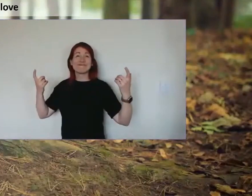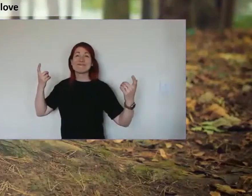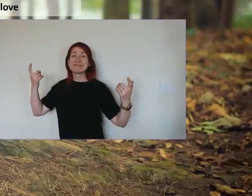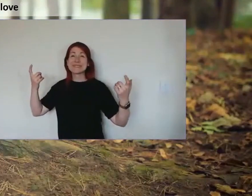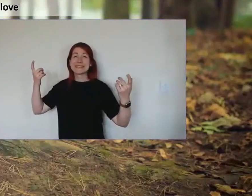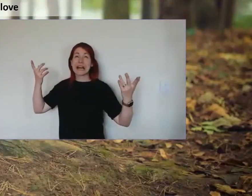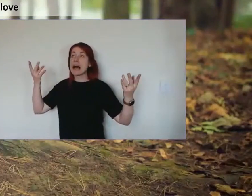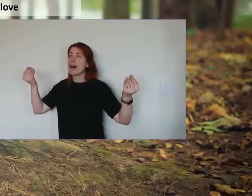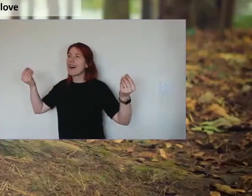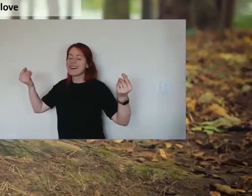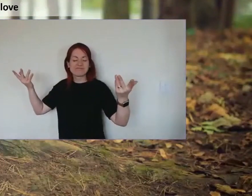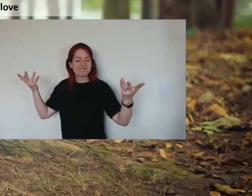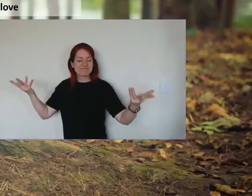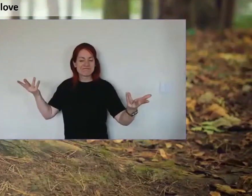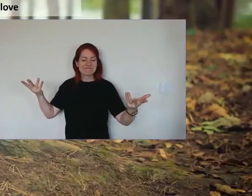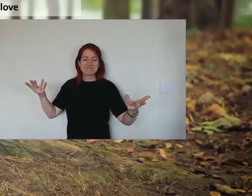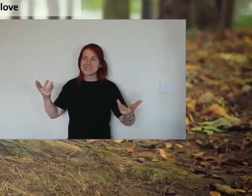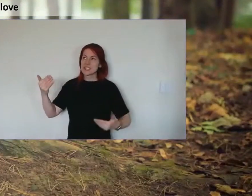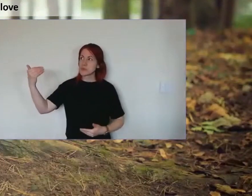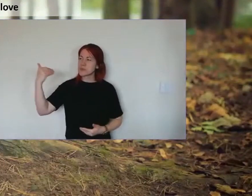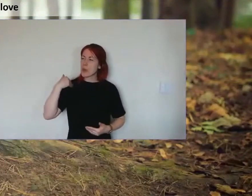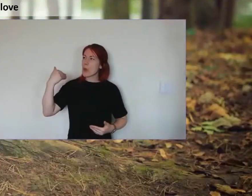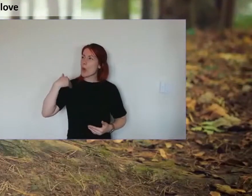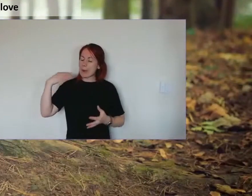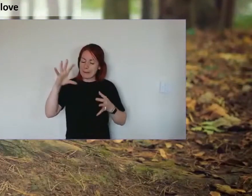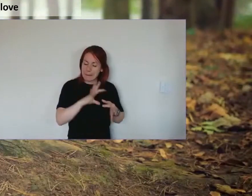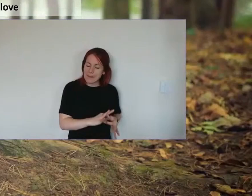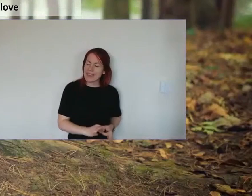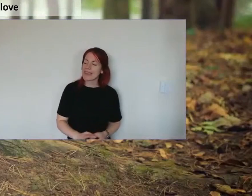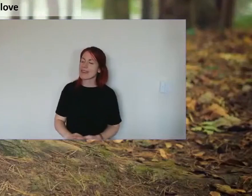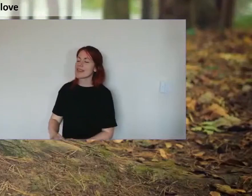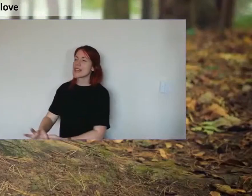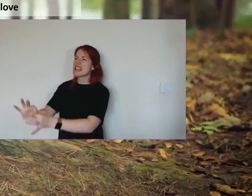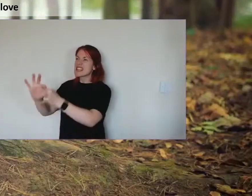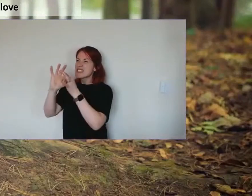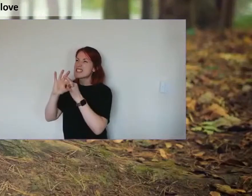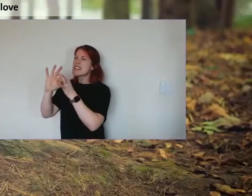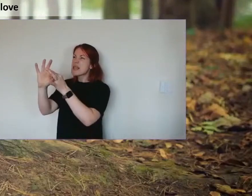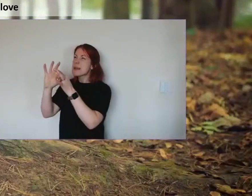And I can hardly think as you call me.